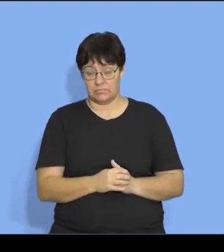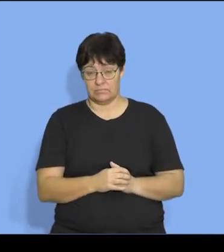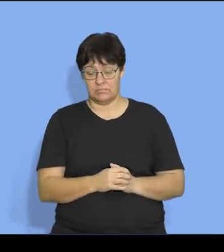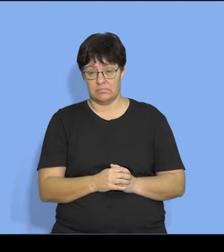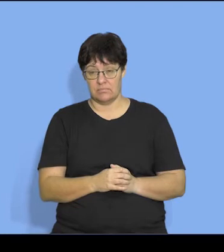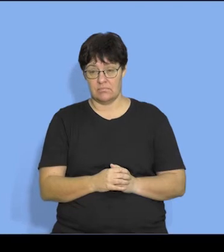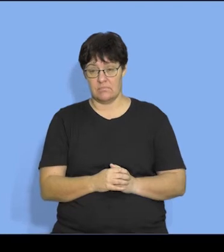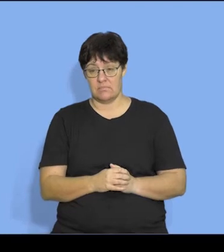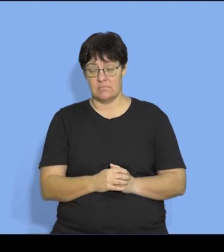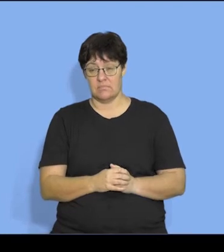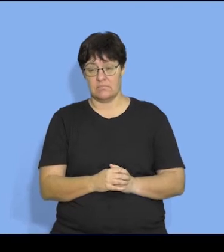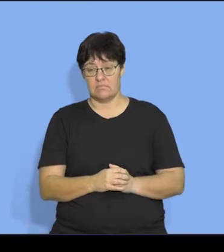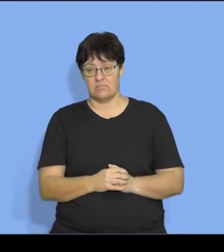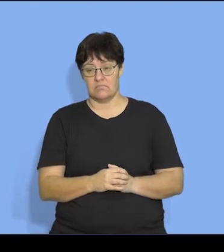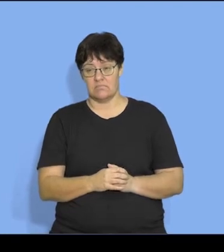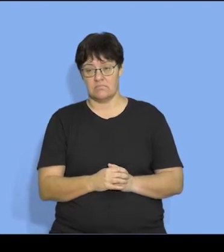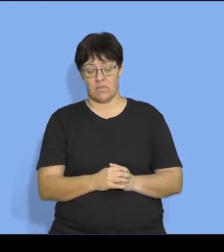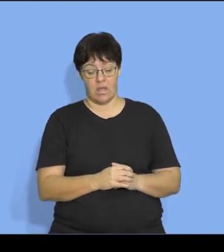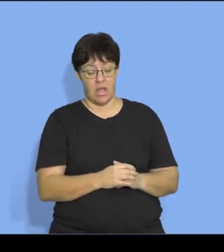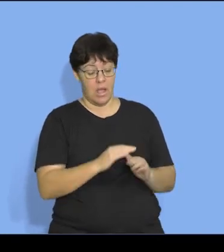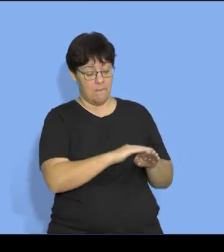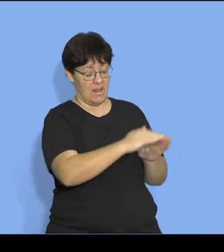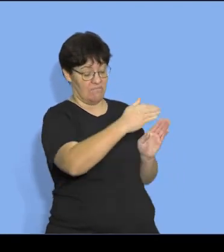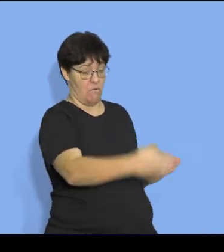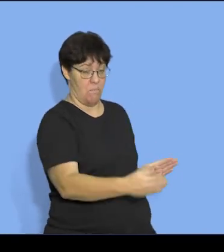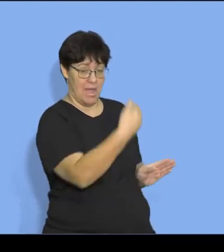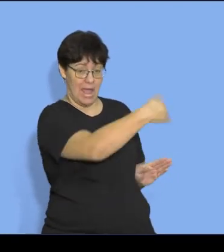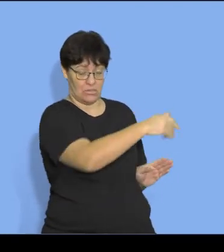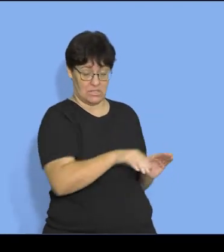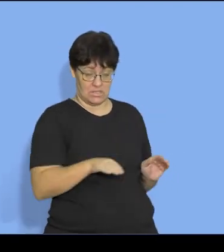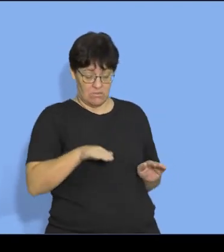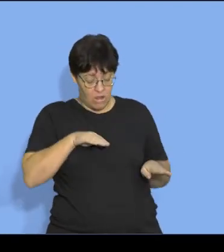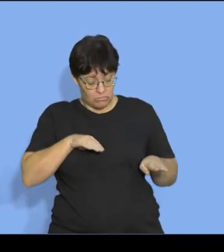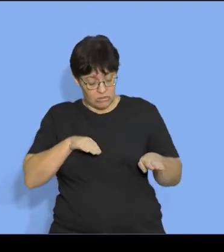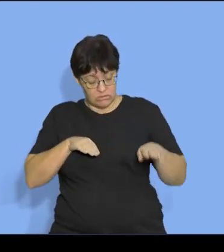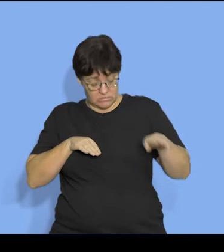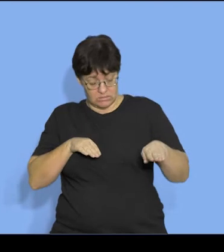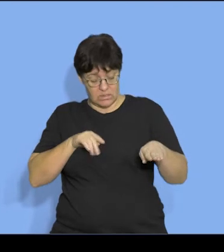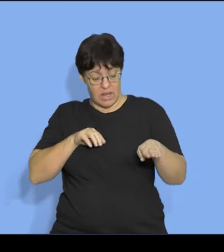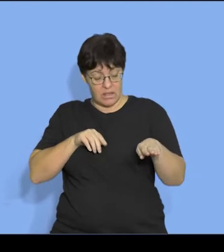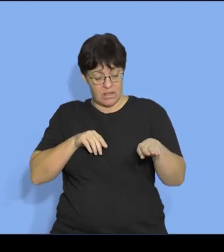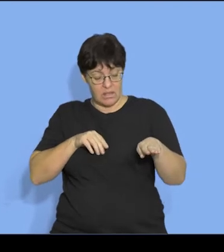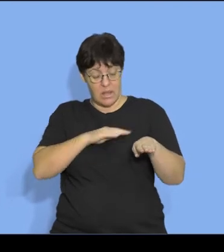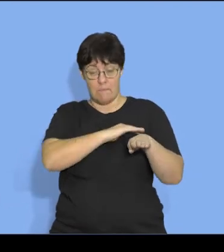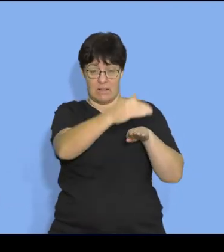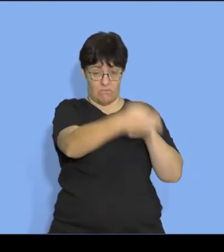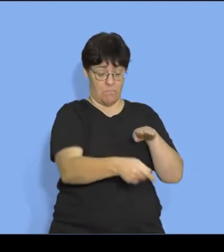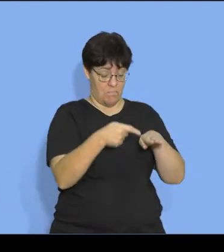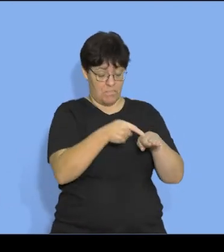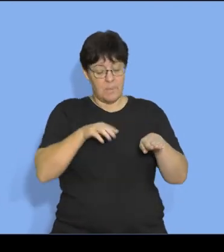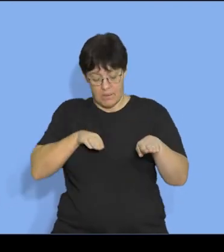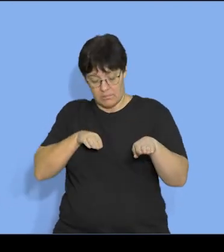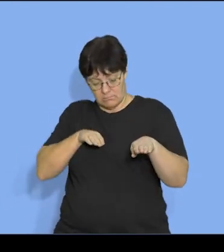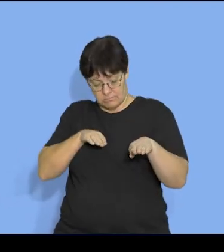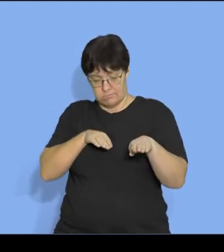If I now go relative to the train platform, so now we still have our train, okay, you're still sitting in